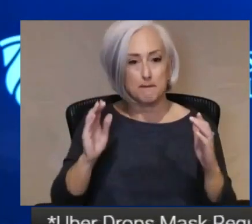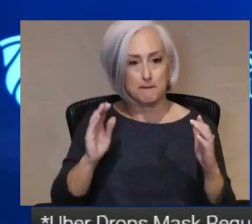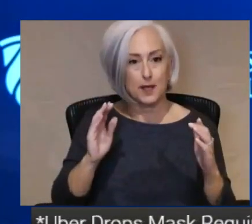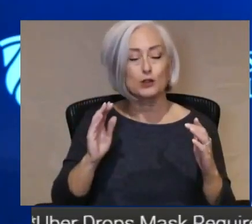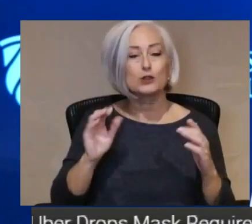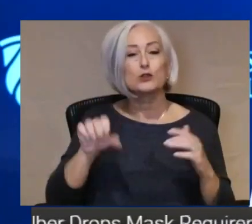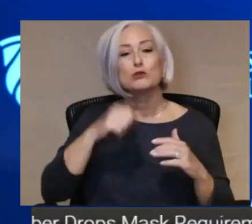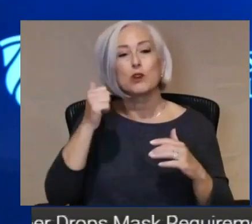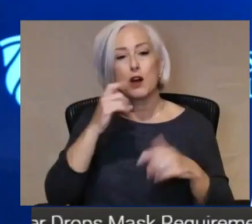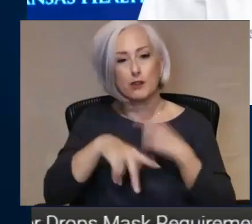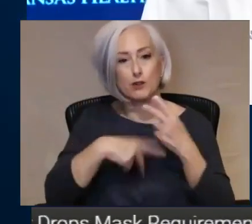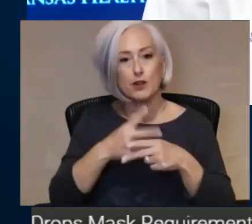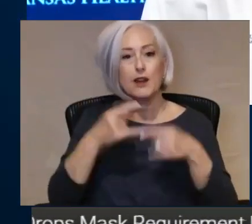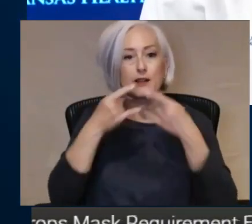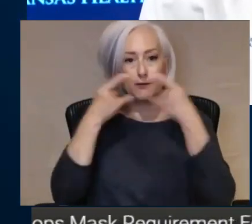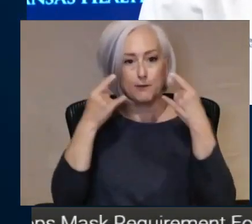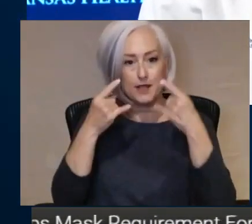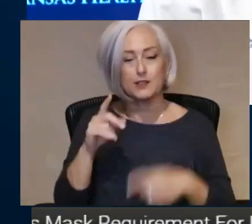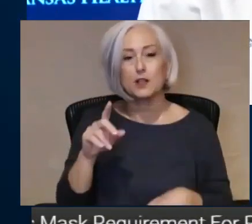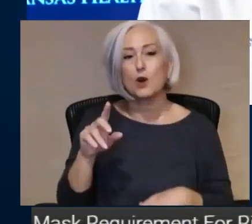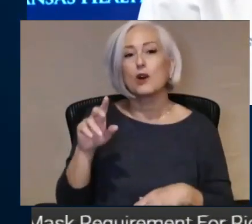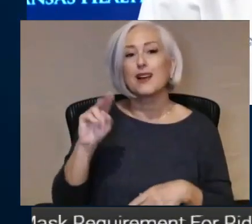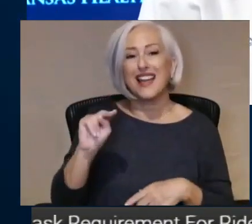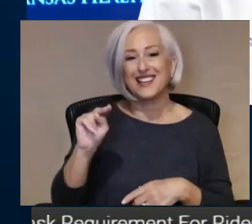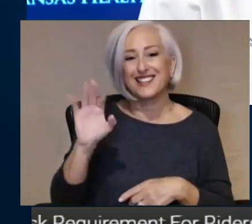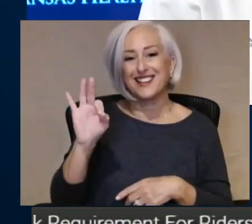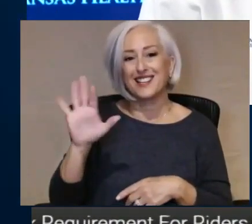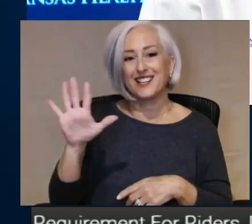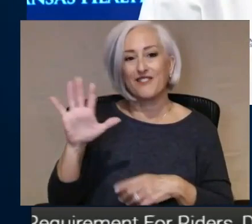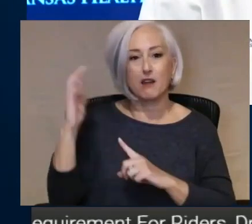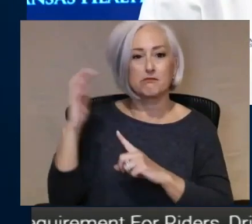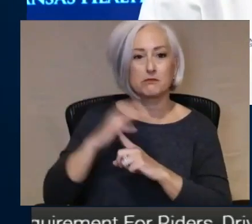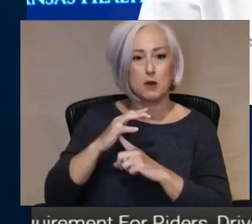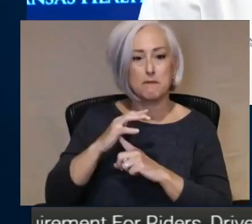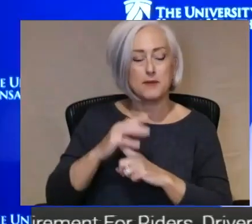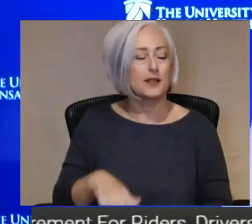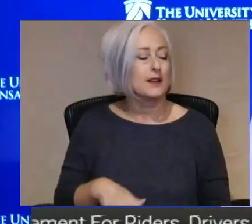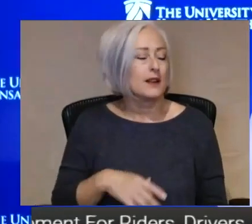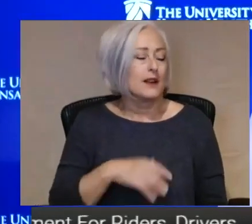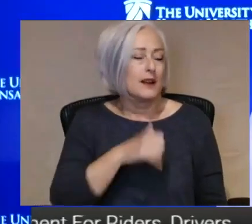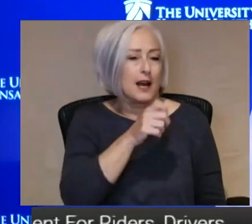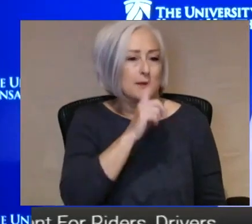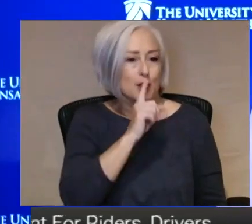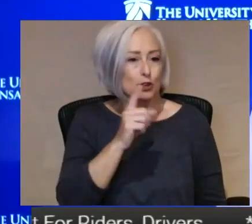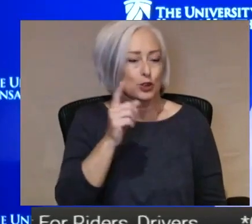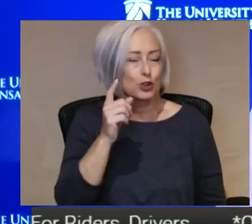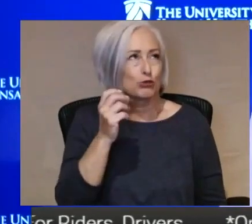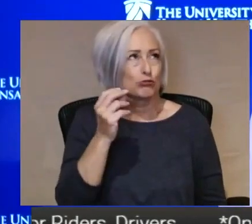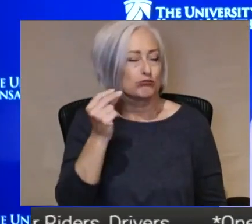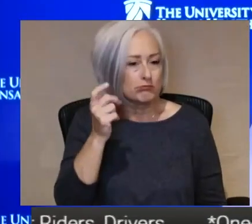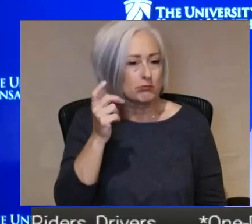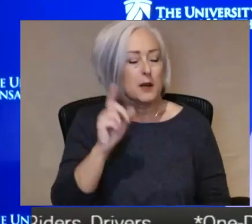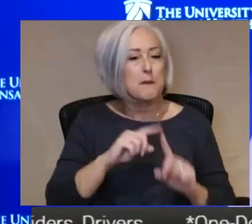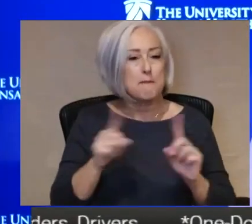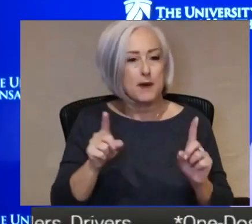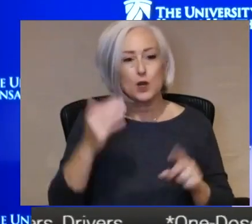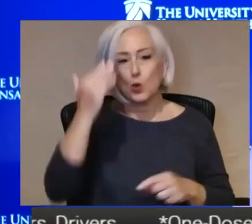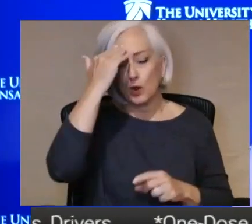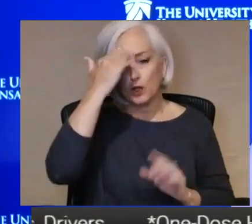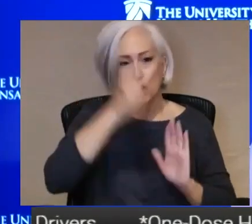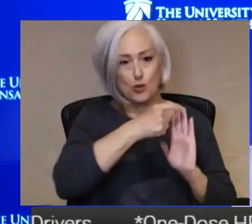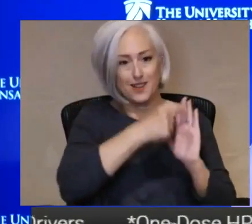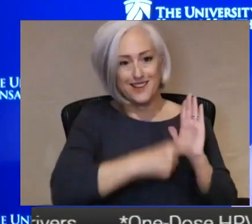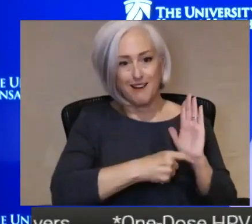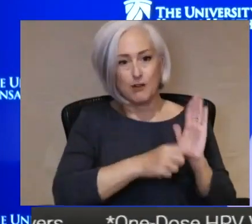an N95 works best. Yeah, I would agree. I think, I don't have the reference off the top of my head. But we know in that article that was published, it